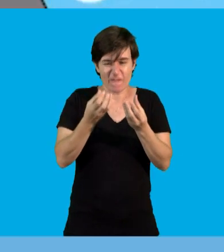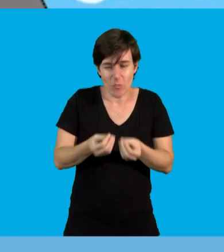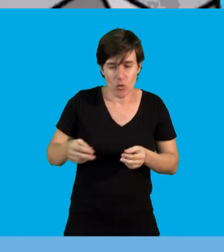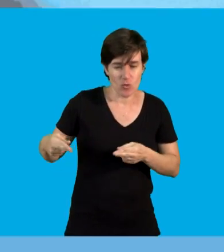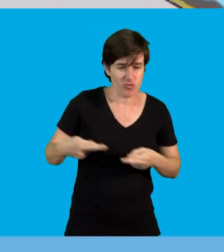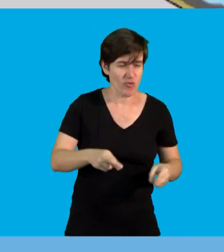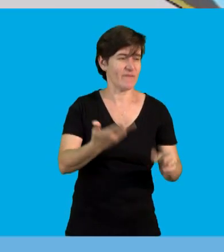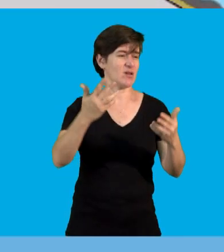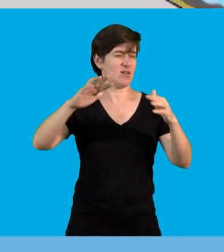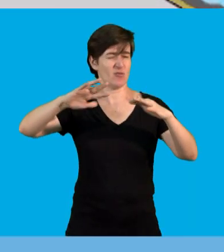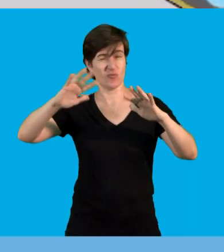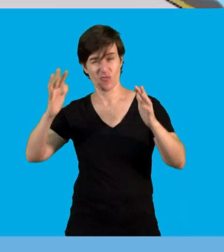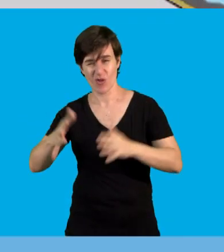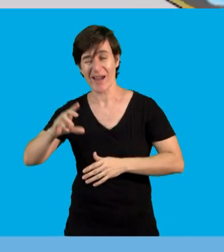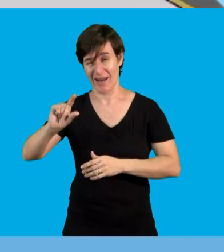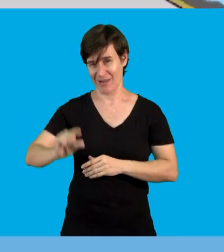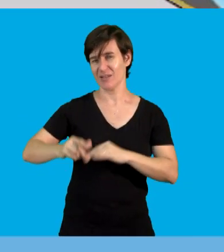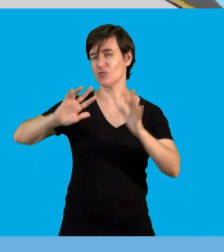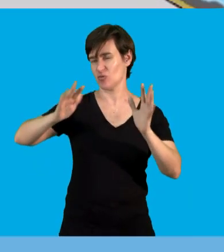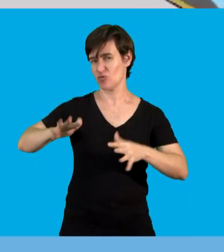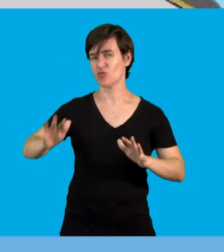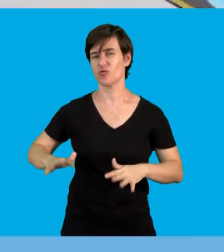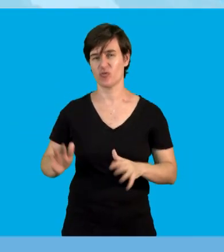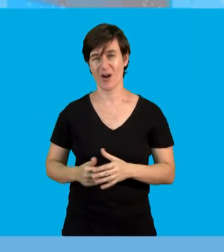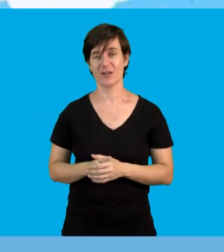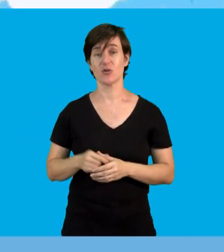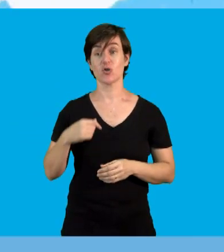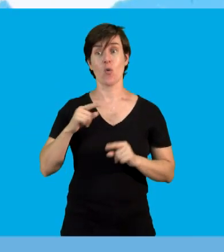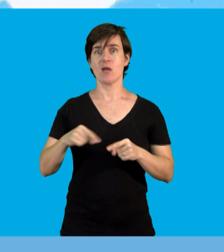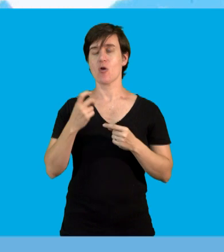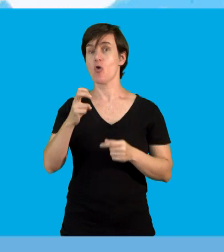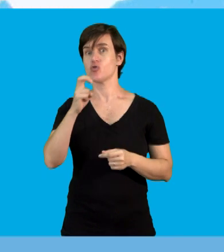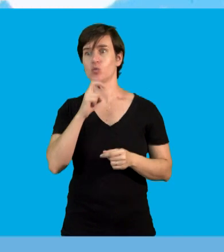many rivers and high-lying water sources for the generation of